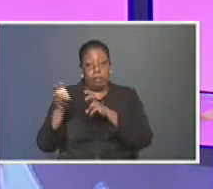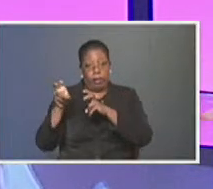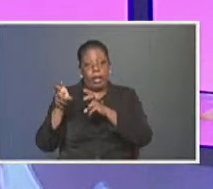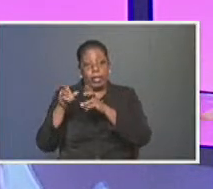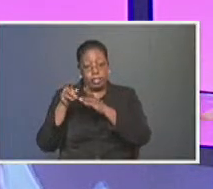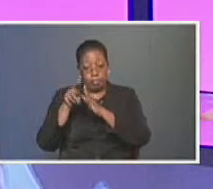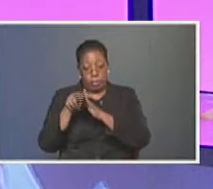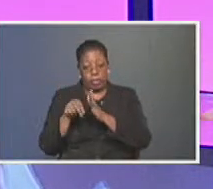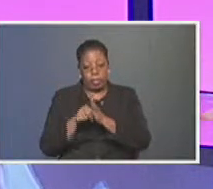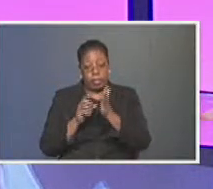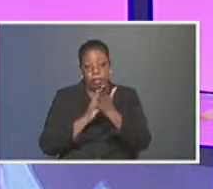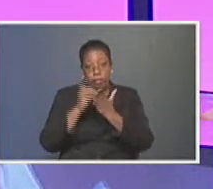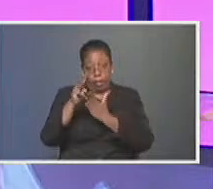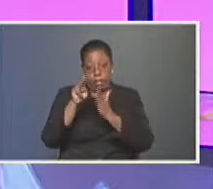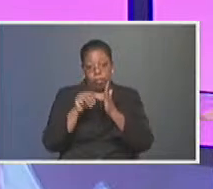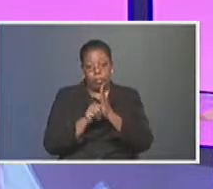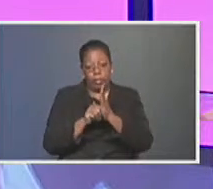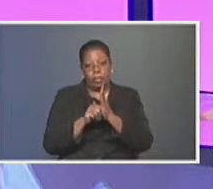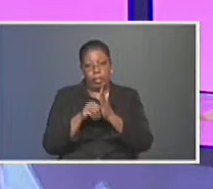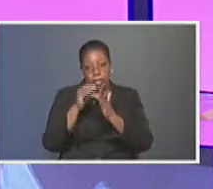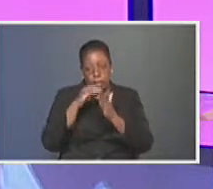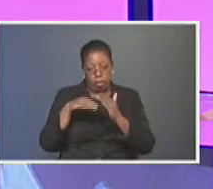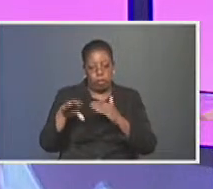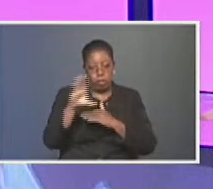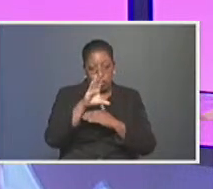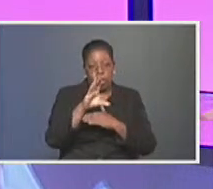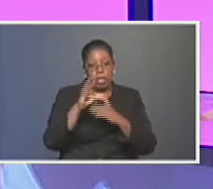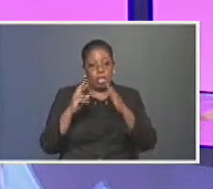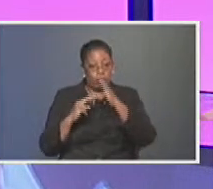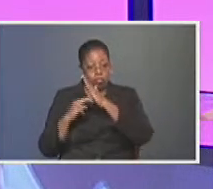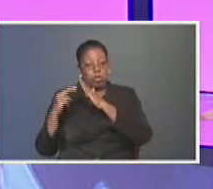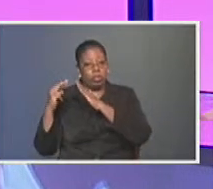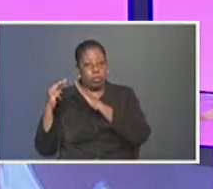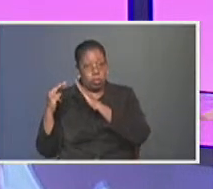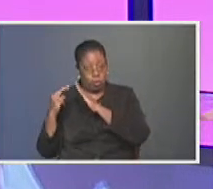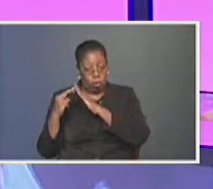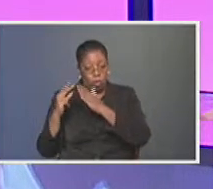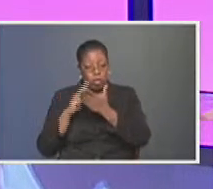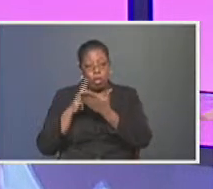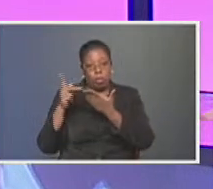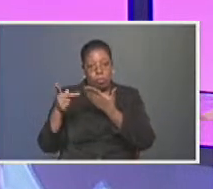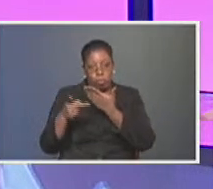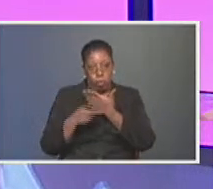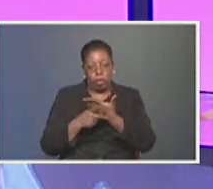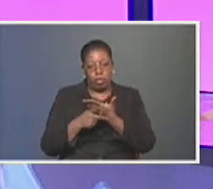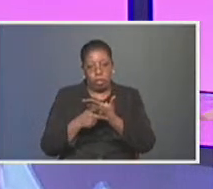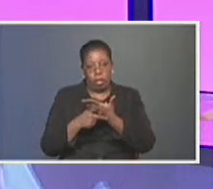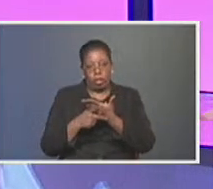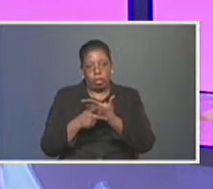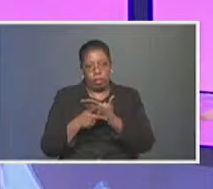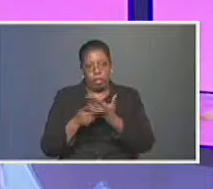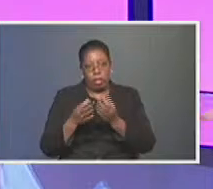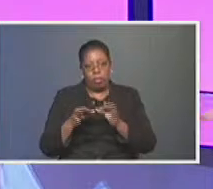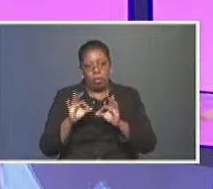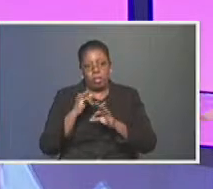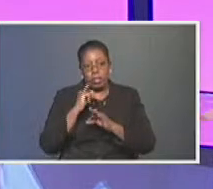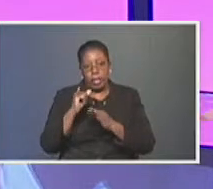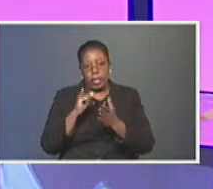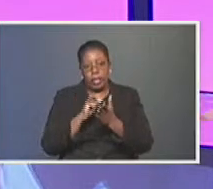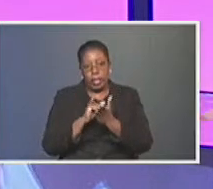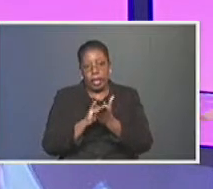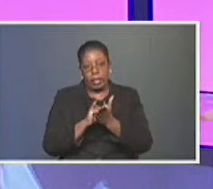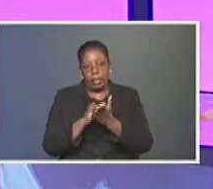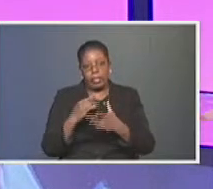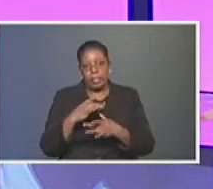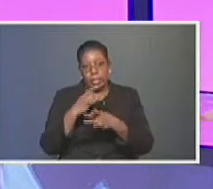his constituency. One of them, the resort project on Children's Bay Key, whose principals, the minister says, are still